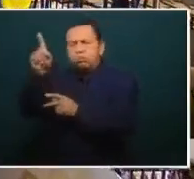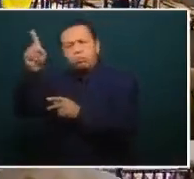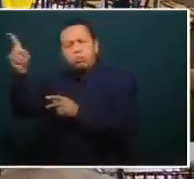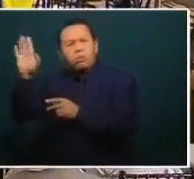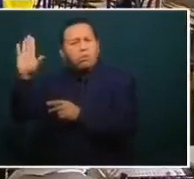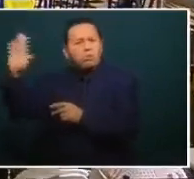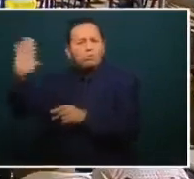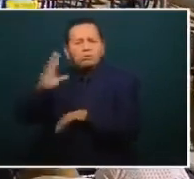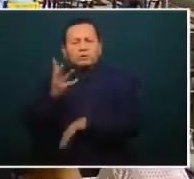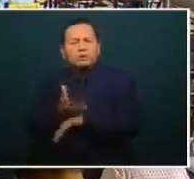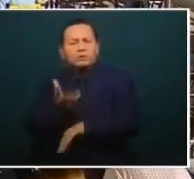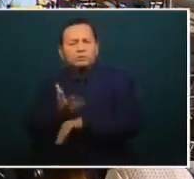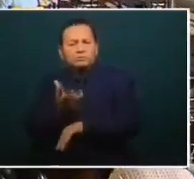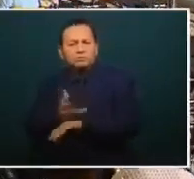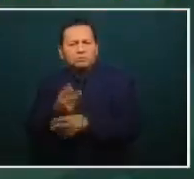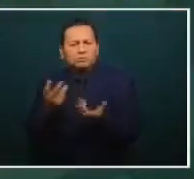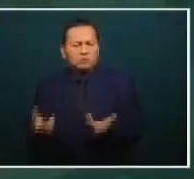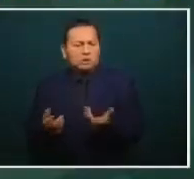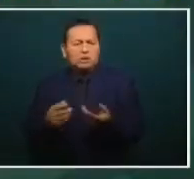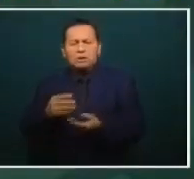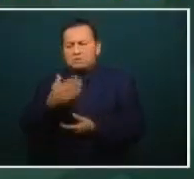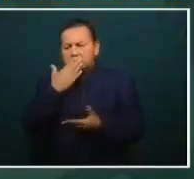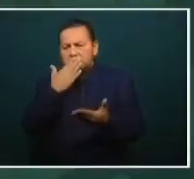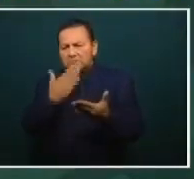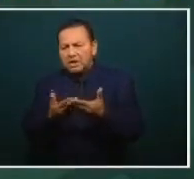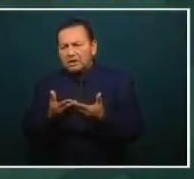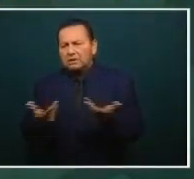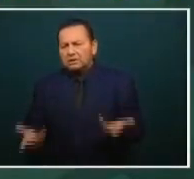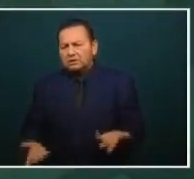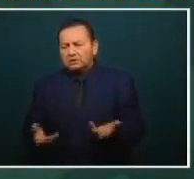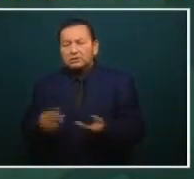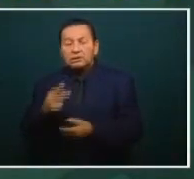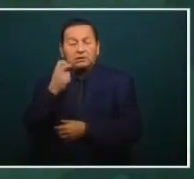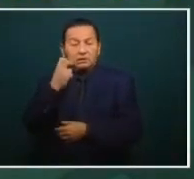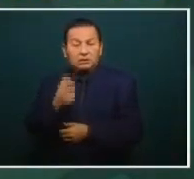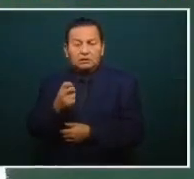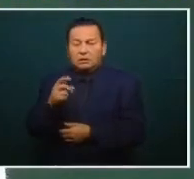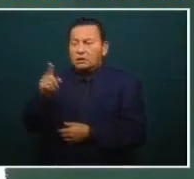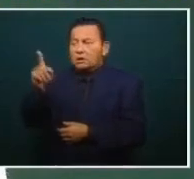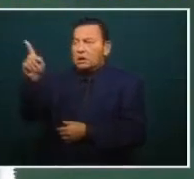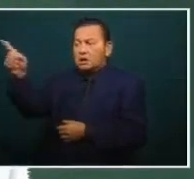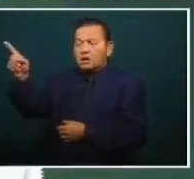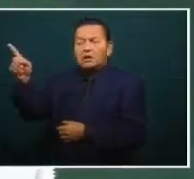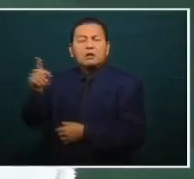State of the U.S., Mike Pompeo.